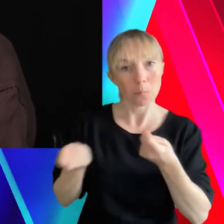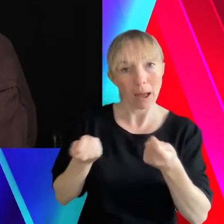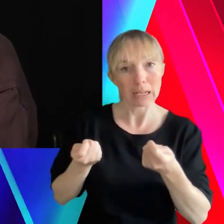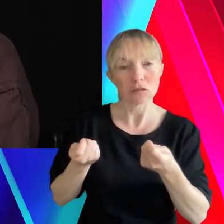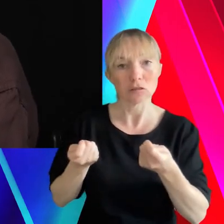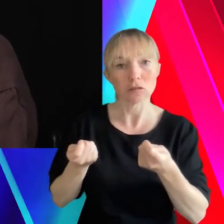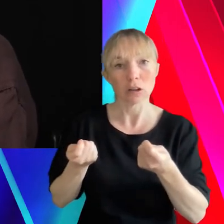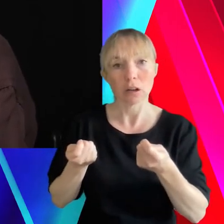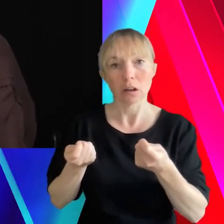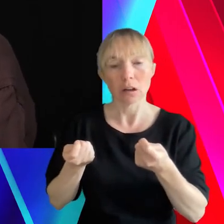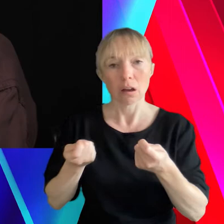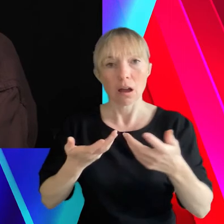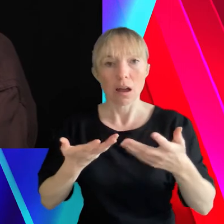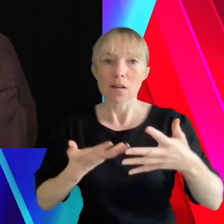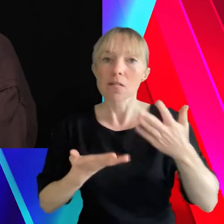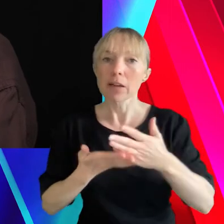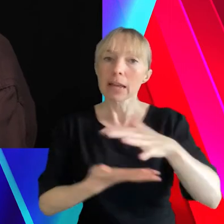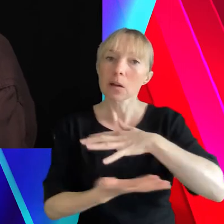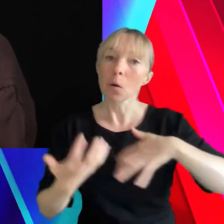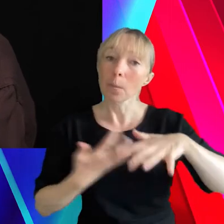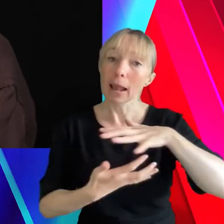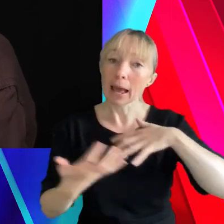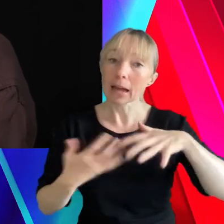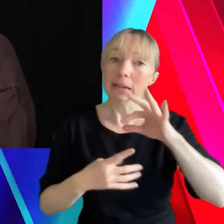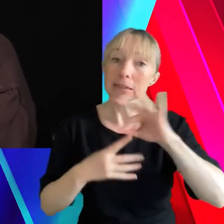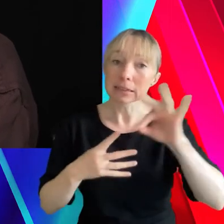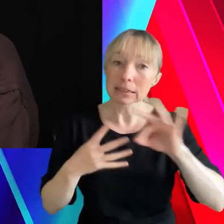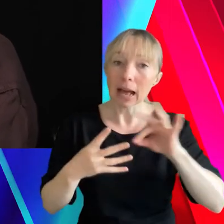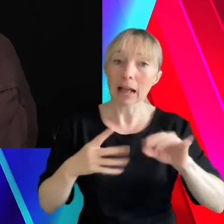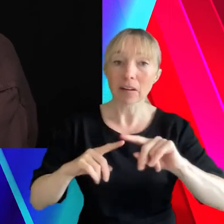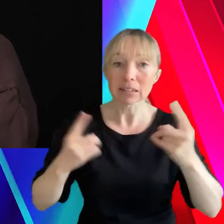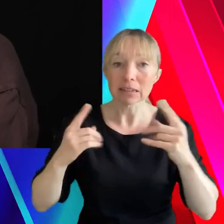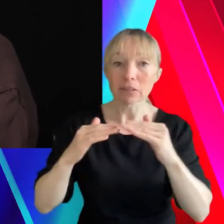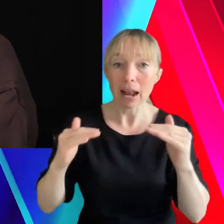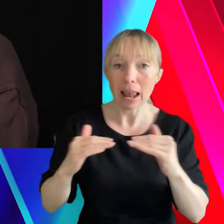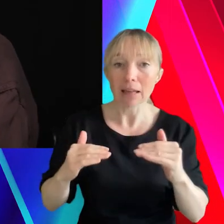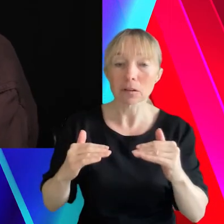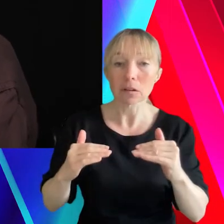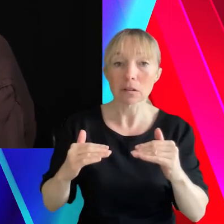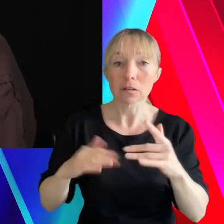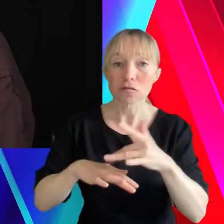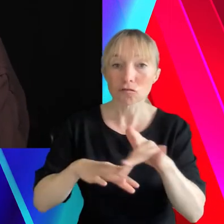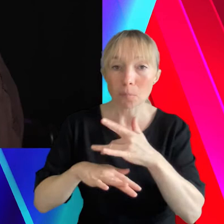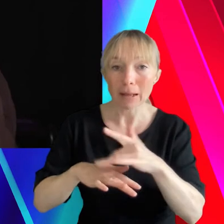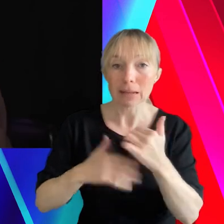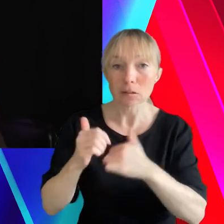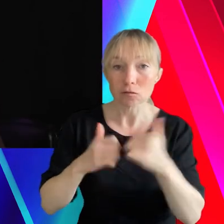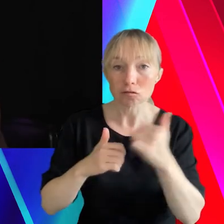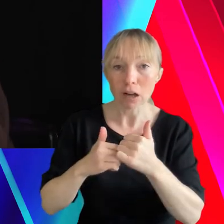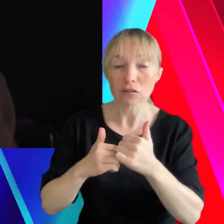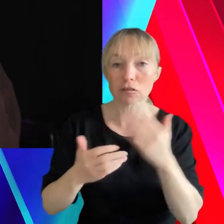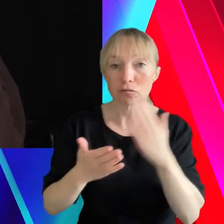really complex and detailed and multi-leveled dramatic construction and the